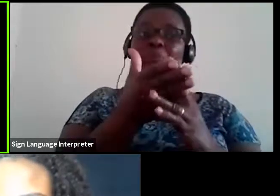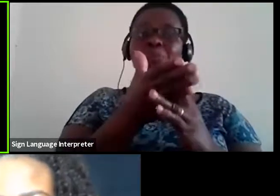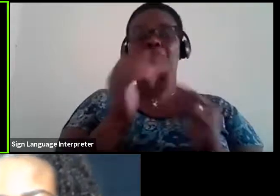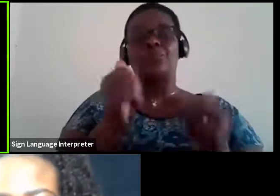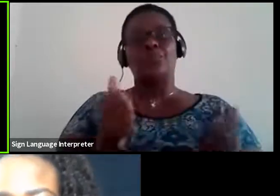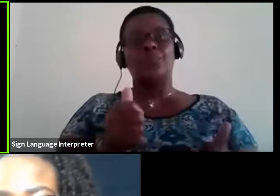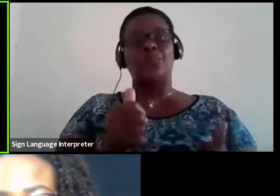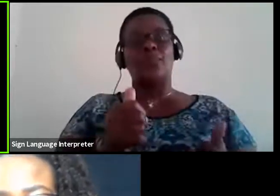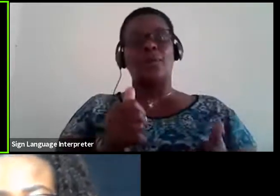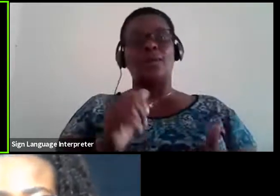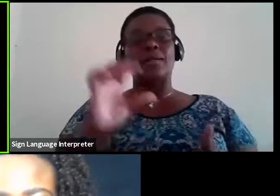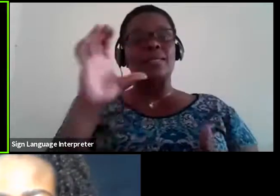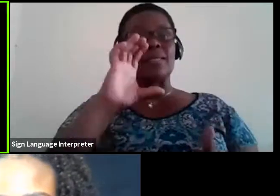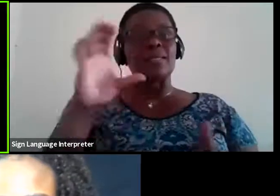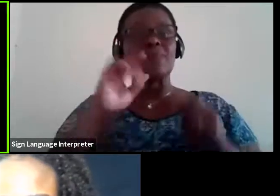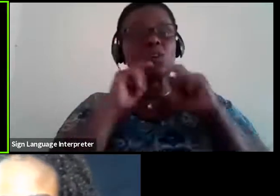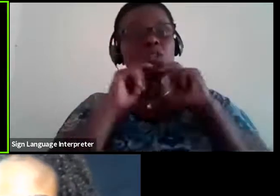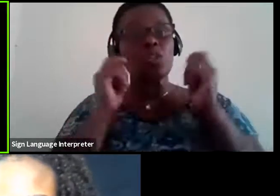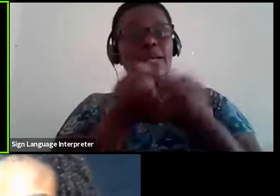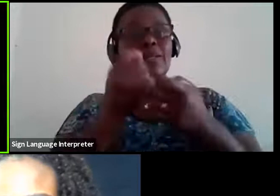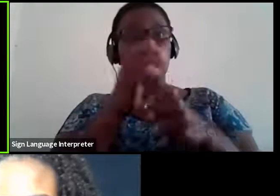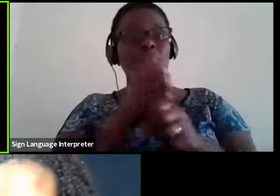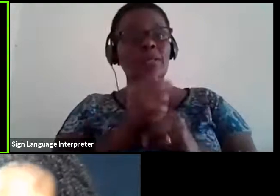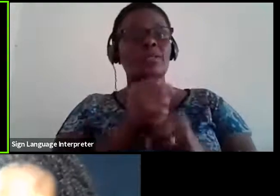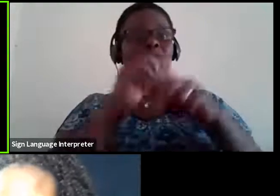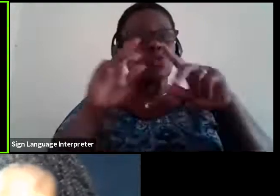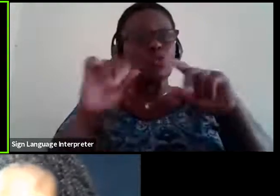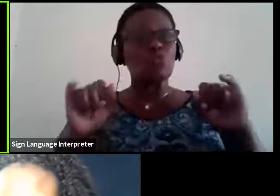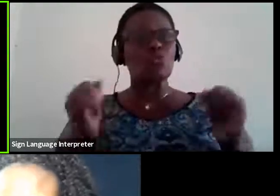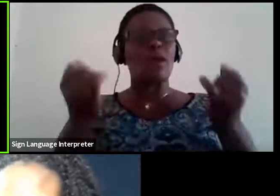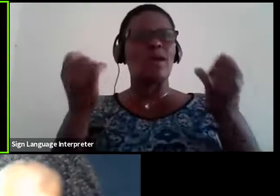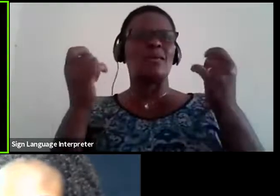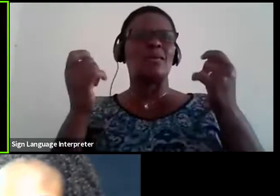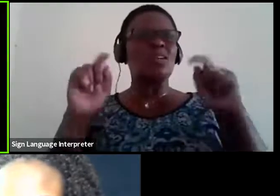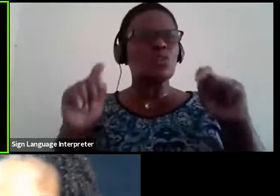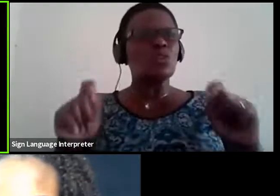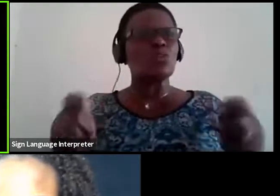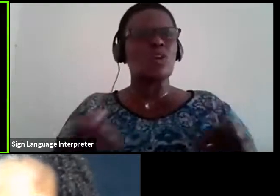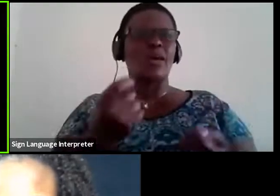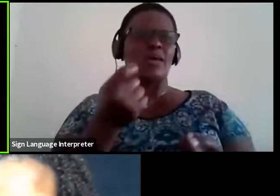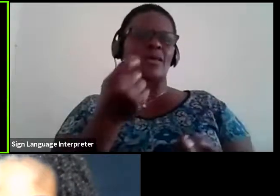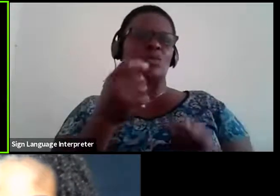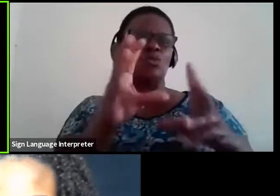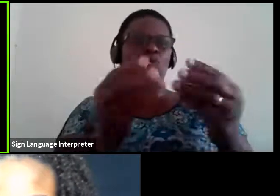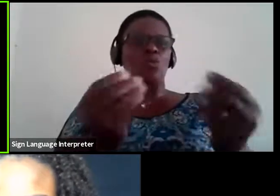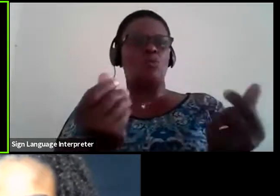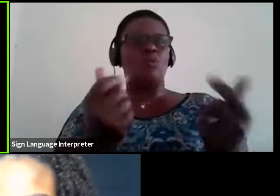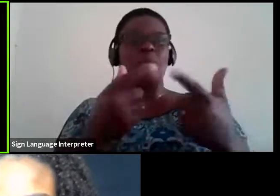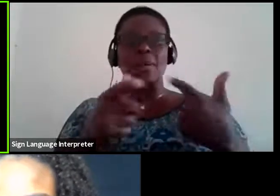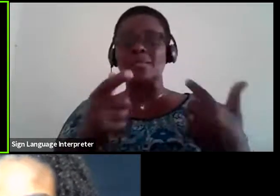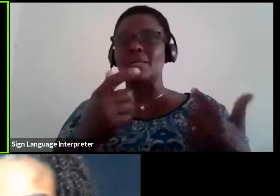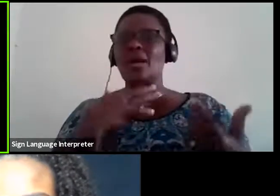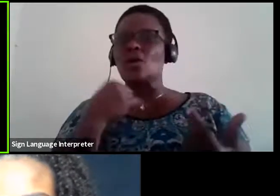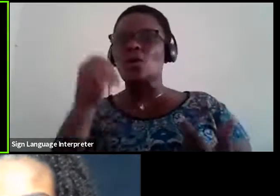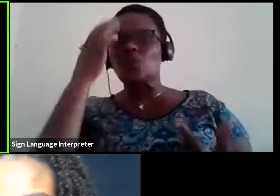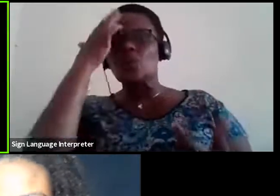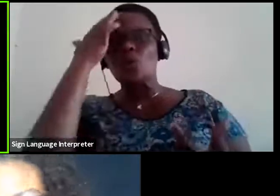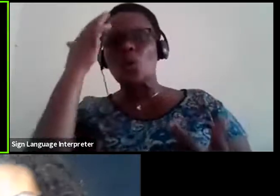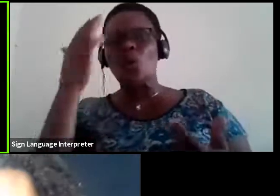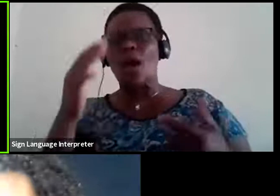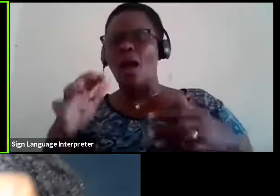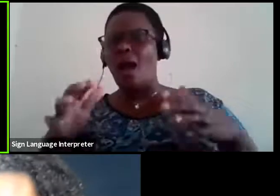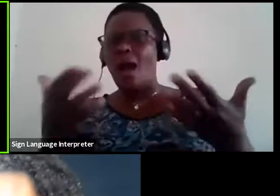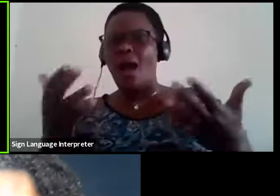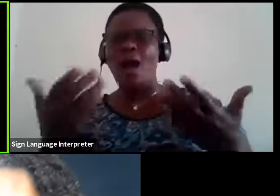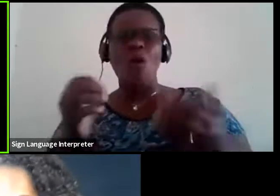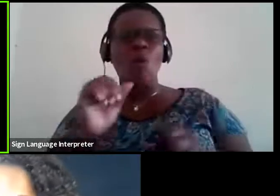fill. And I'm wondering, like, how is it working, especially for somebody like